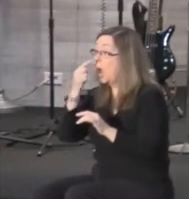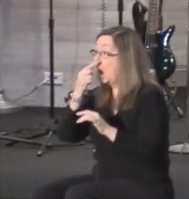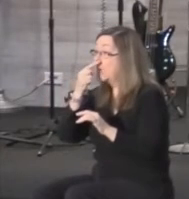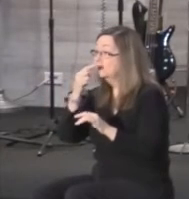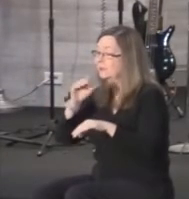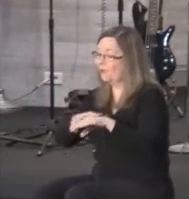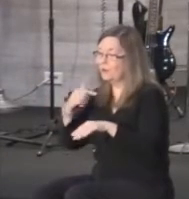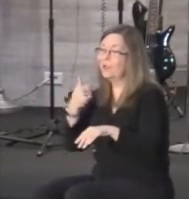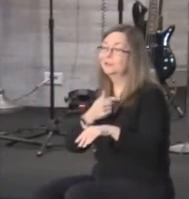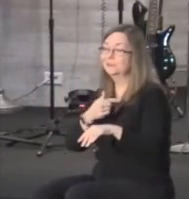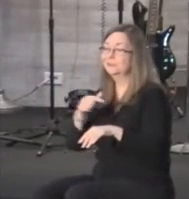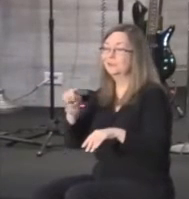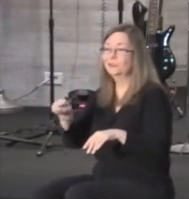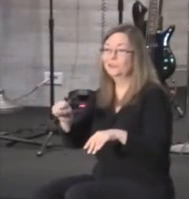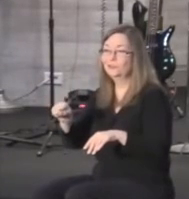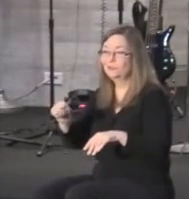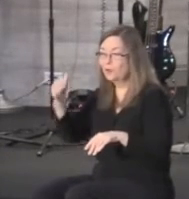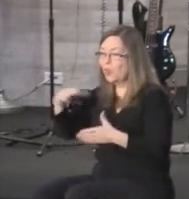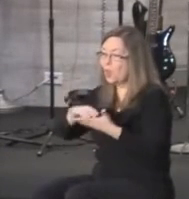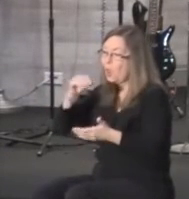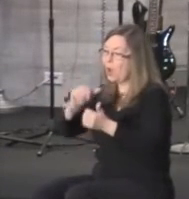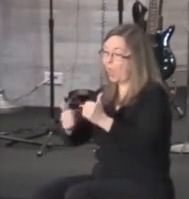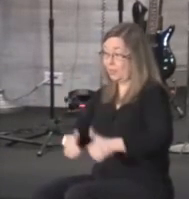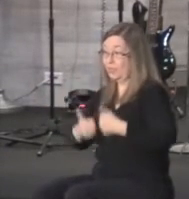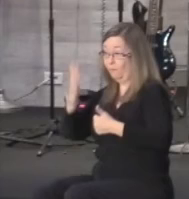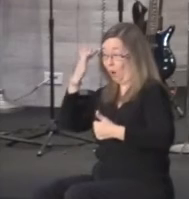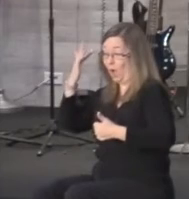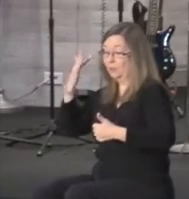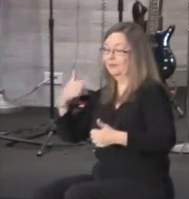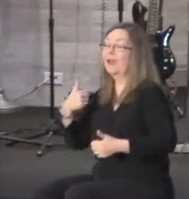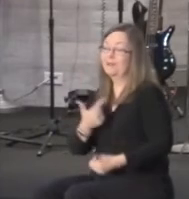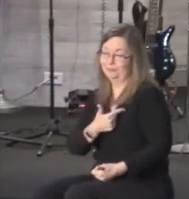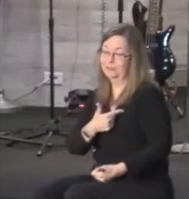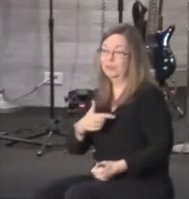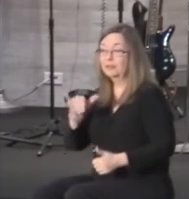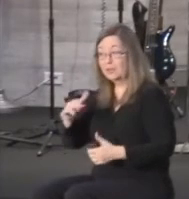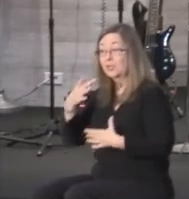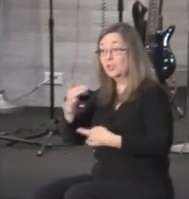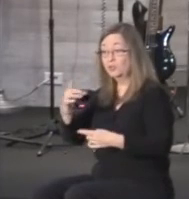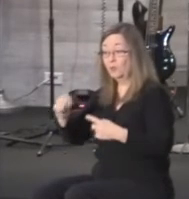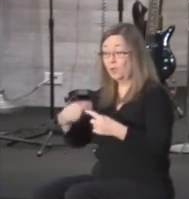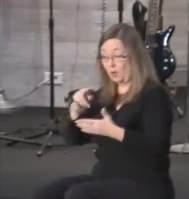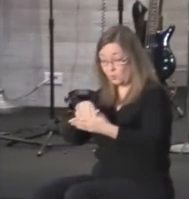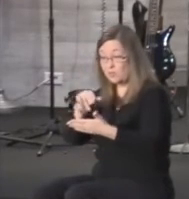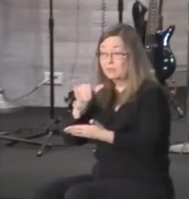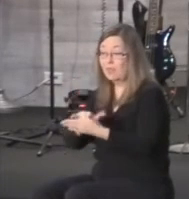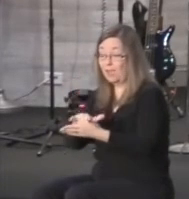laid on us, and you learned how to live the life because of us. I always find that interesting when I read that